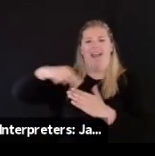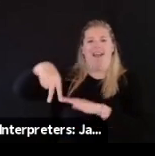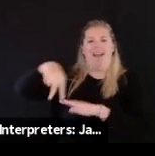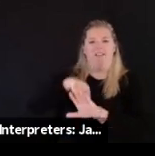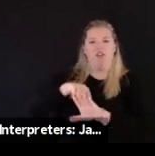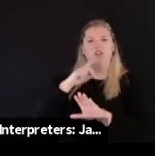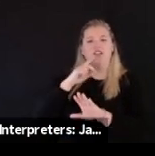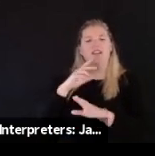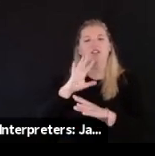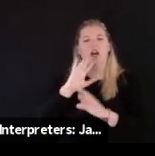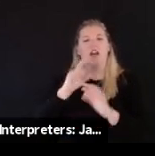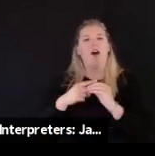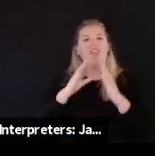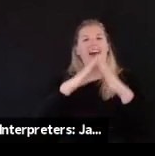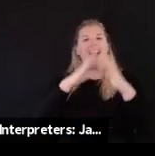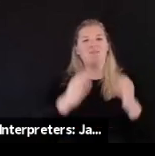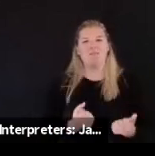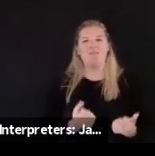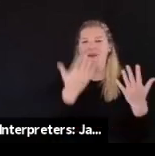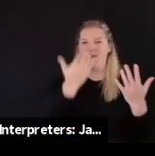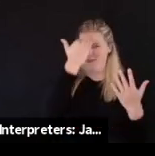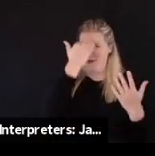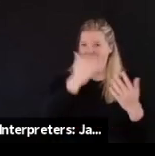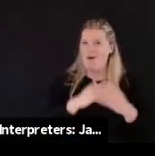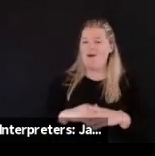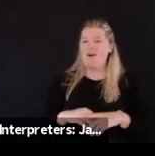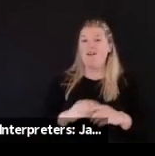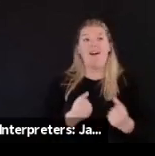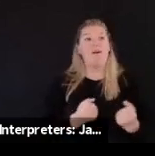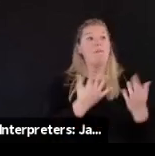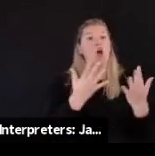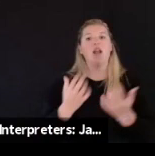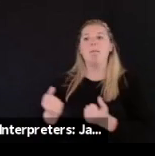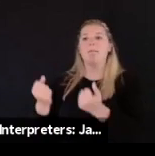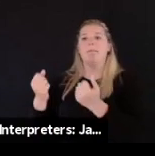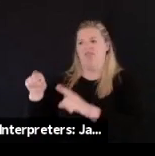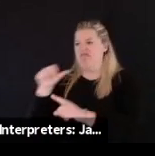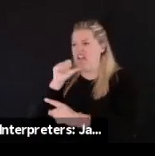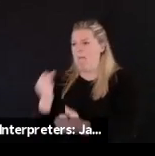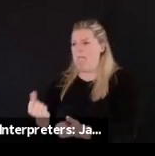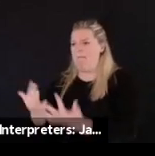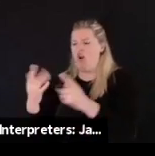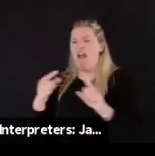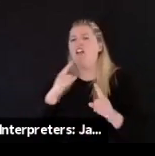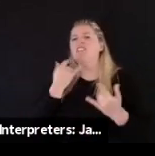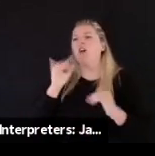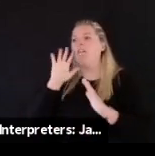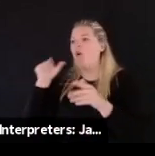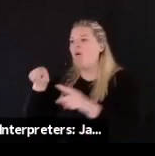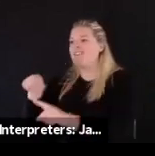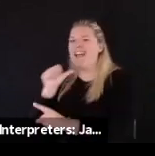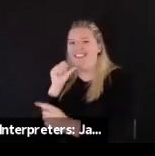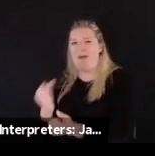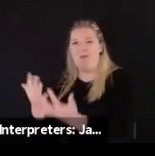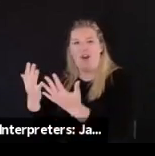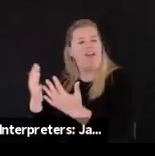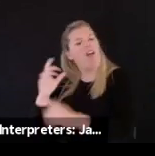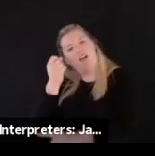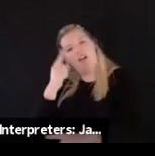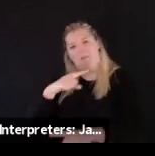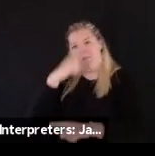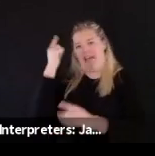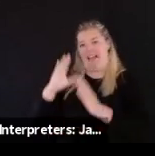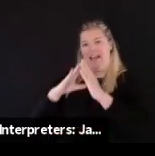houses burning. Black houses are burning right now. Black houses have been hurting and burning for the last 100